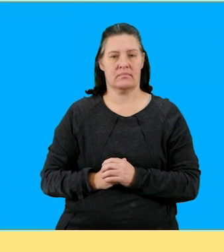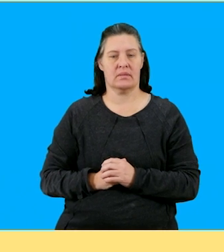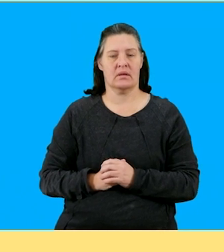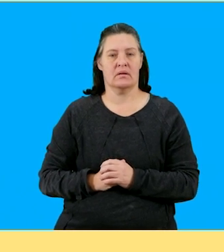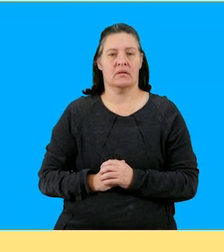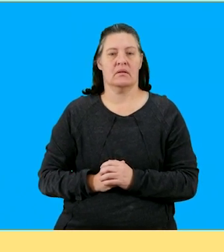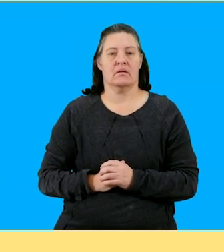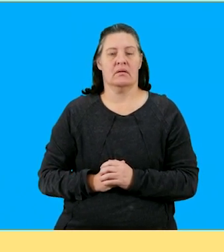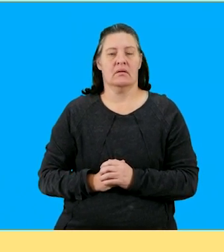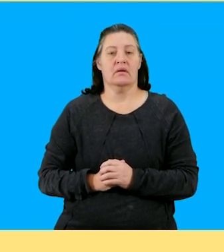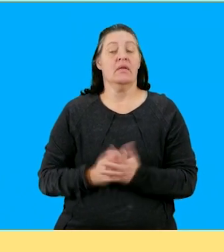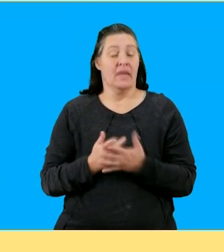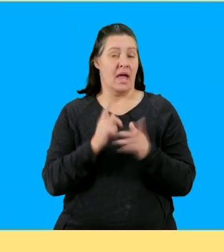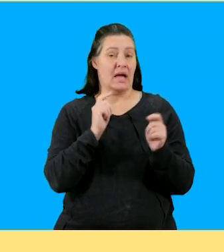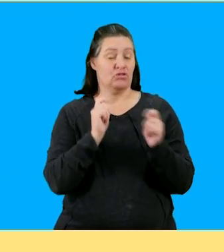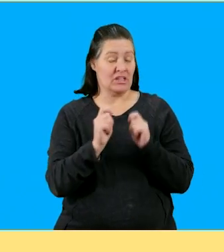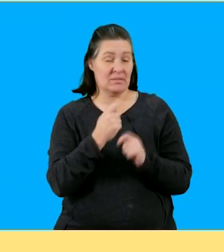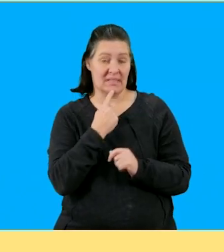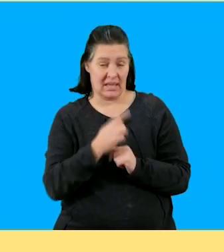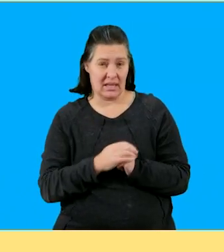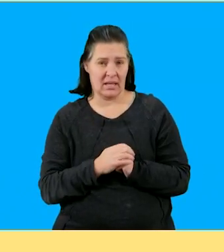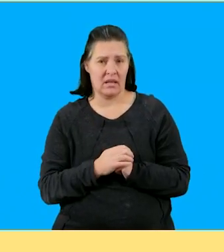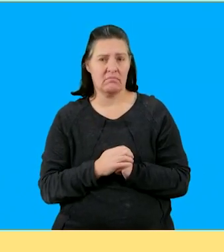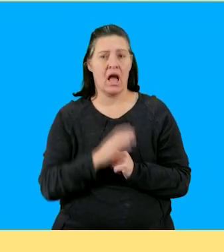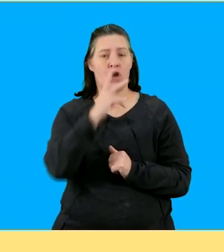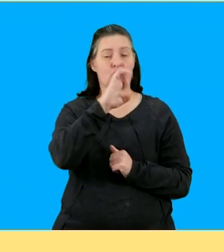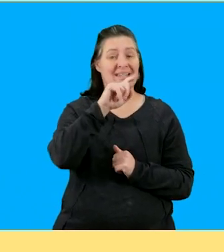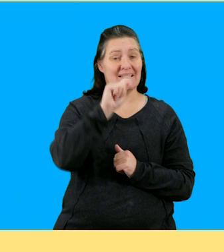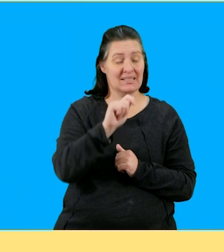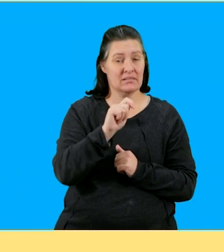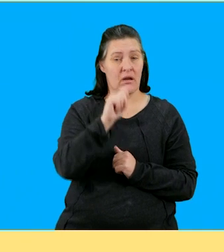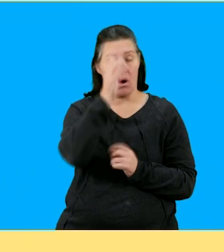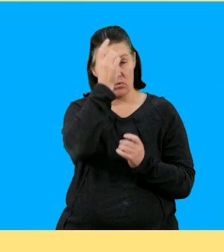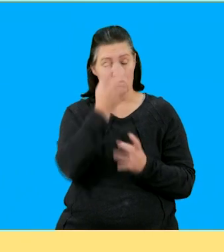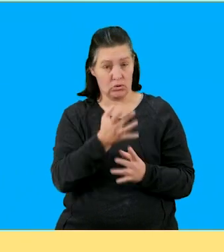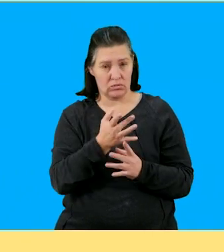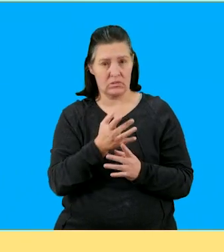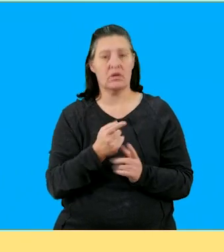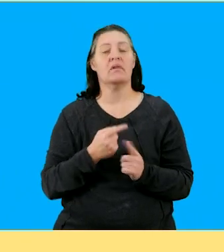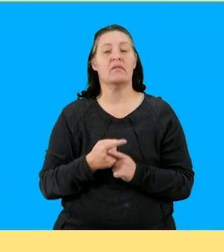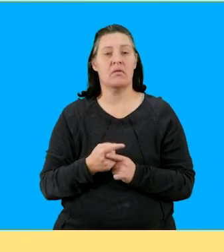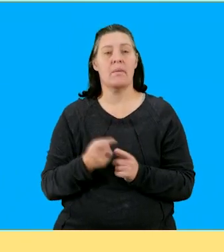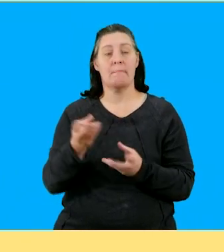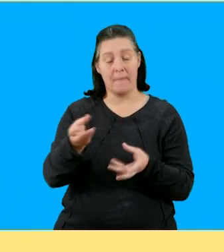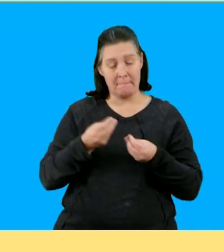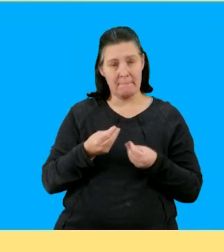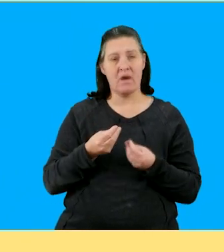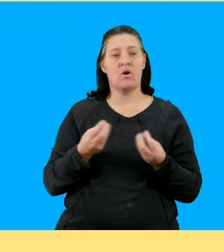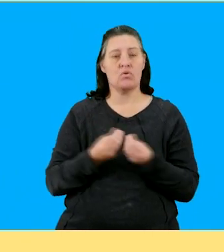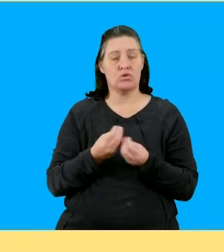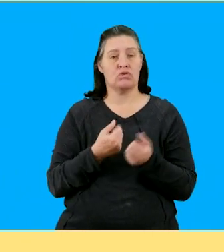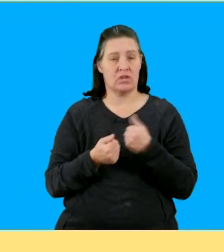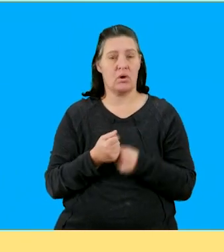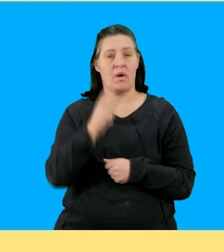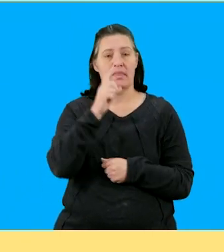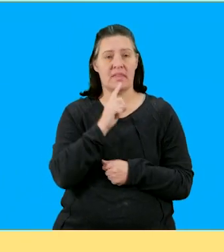records. The adjustment then reads, a credit note received from a creditor, B. Dube, for goods returned